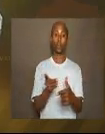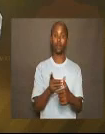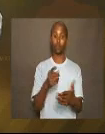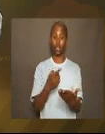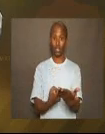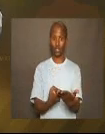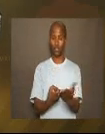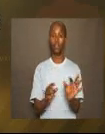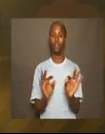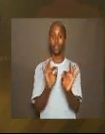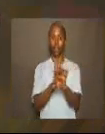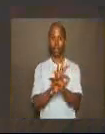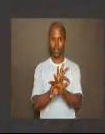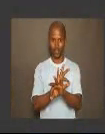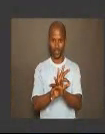this function.